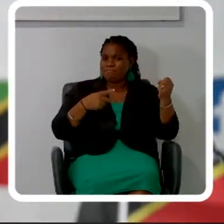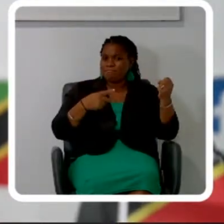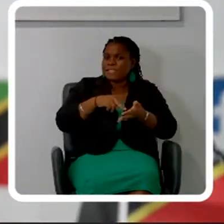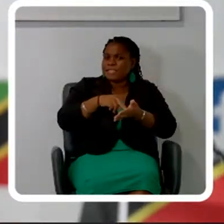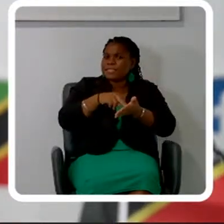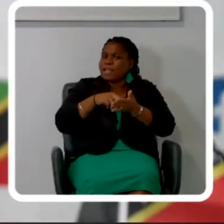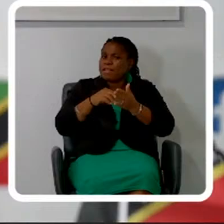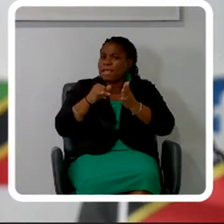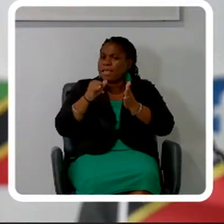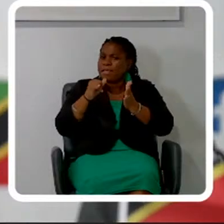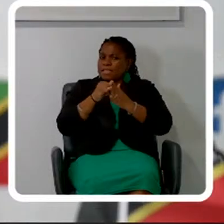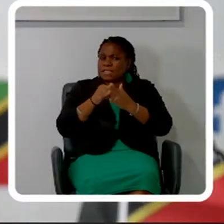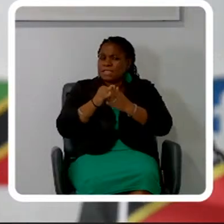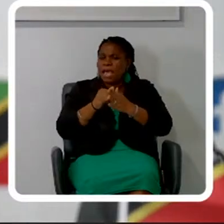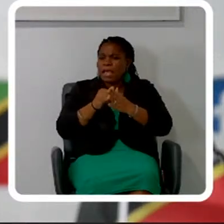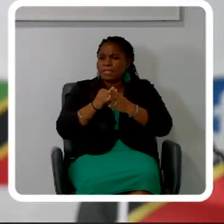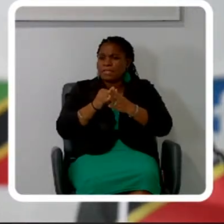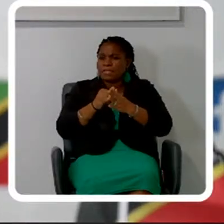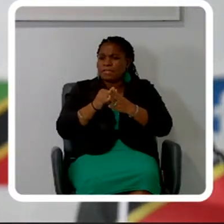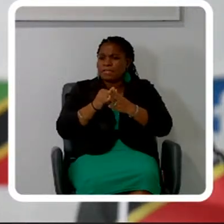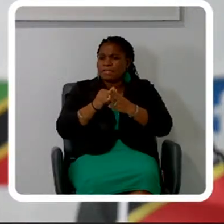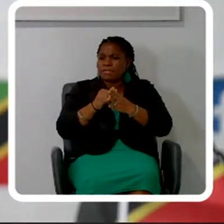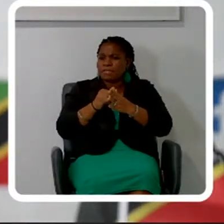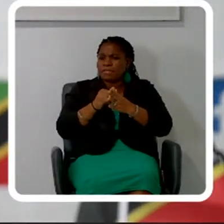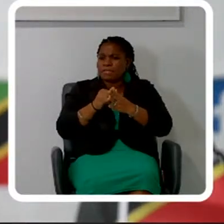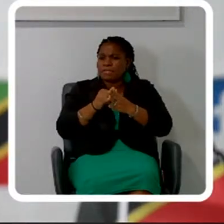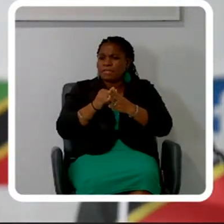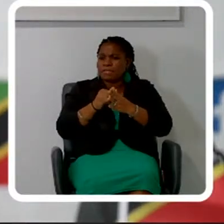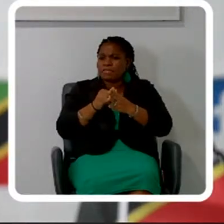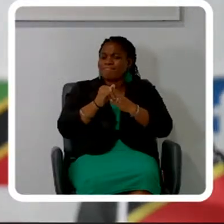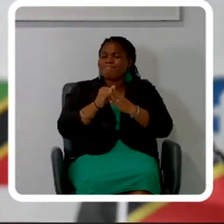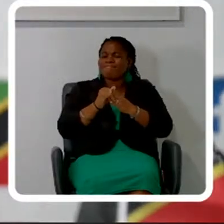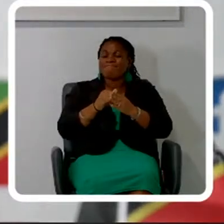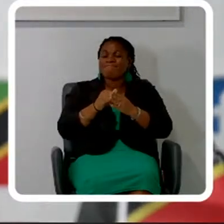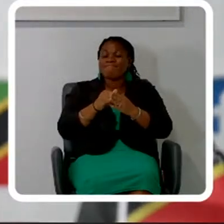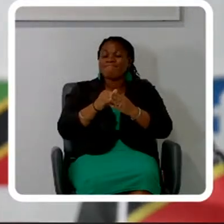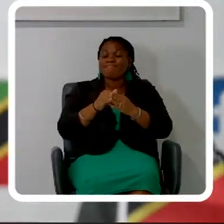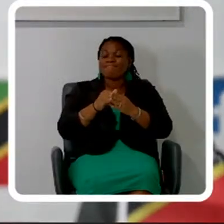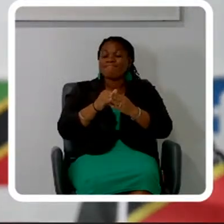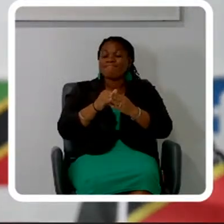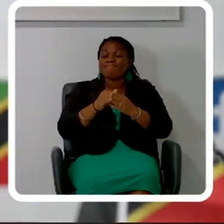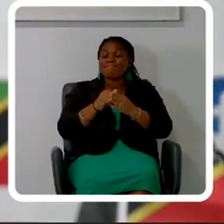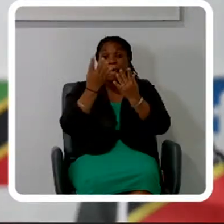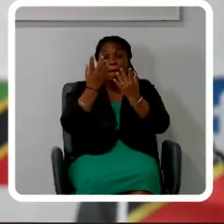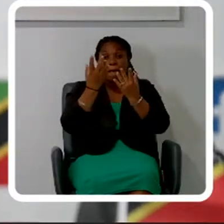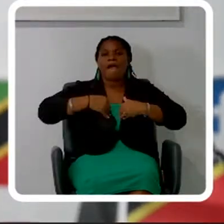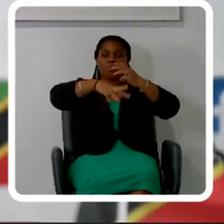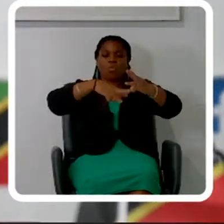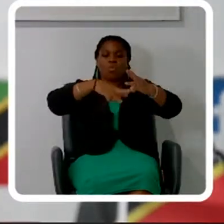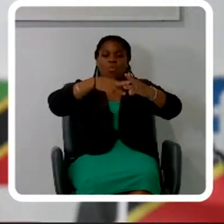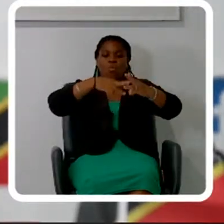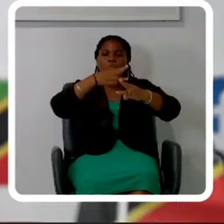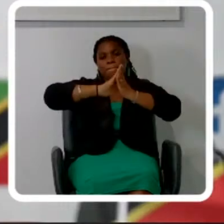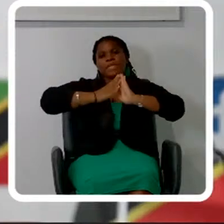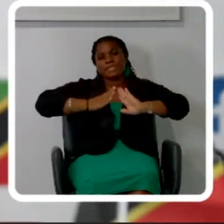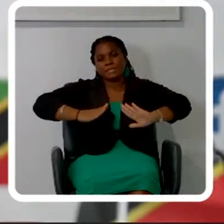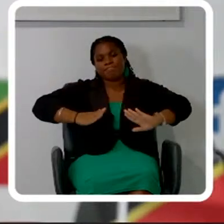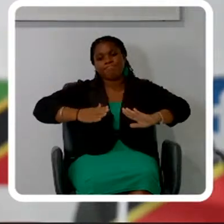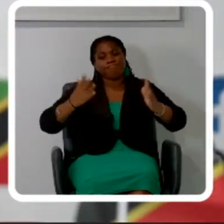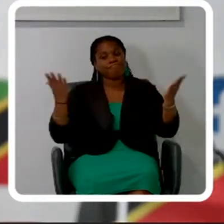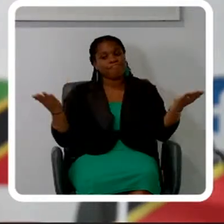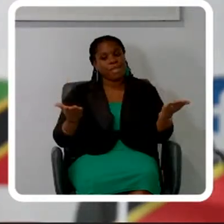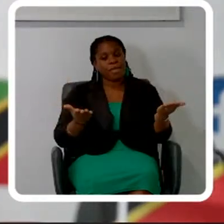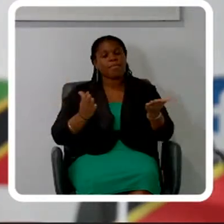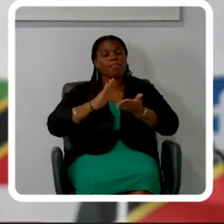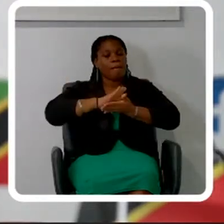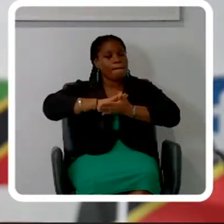we spoke about global issues such as global peace. As you know, St. Kitts and Nevis is a peaceful country, and we promote peace.